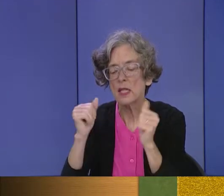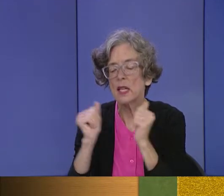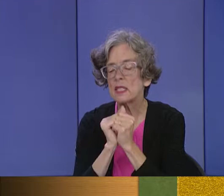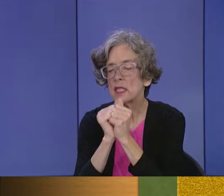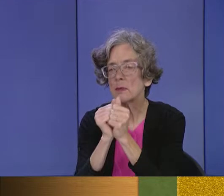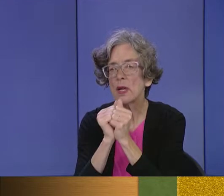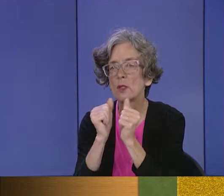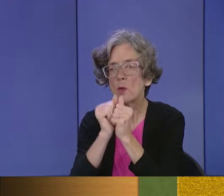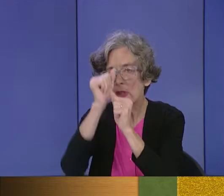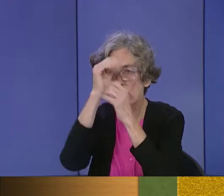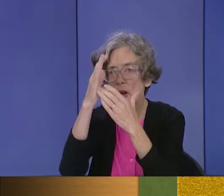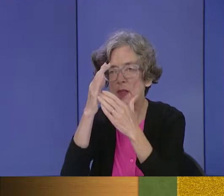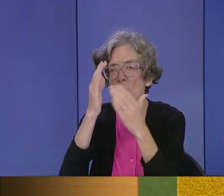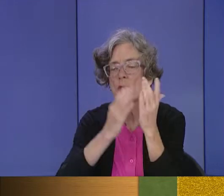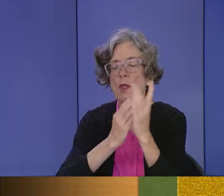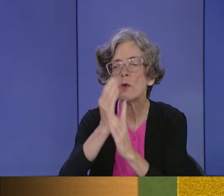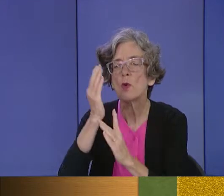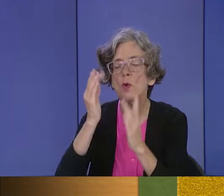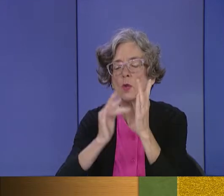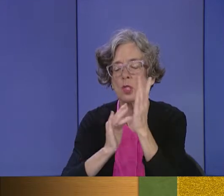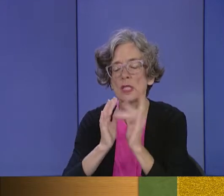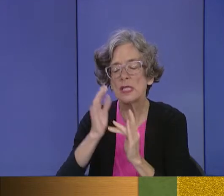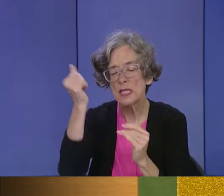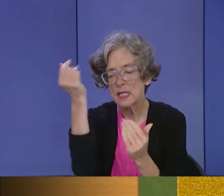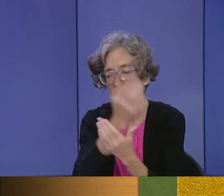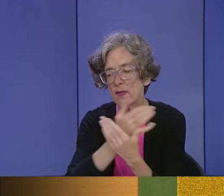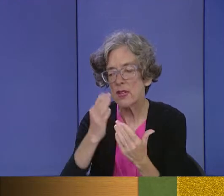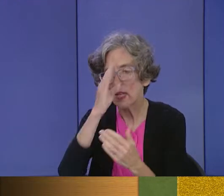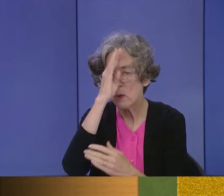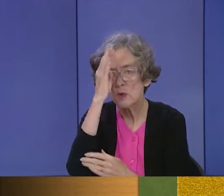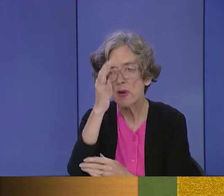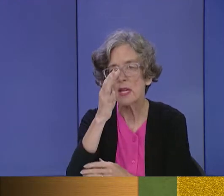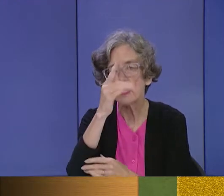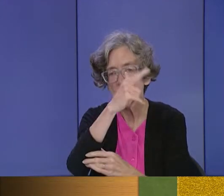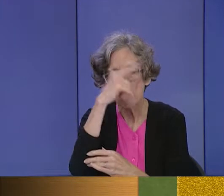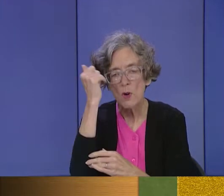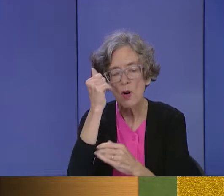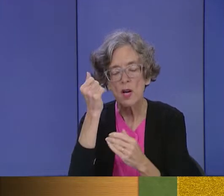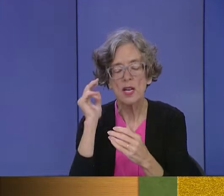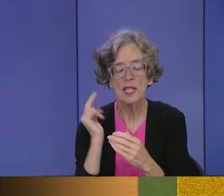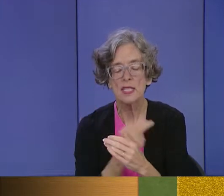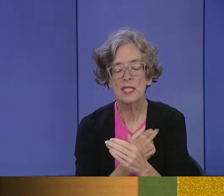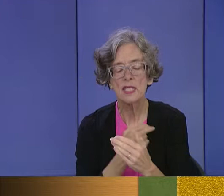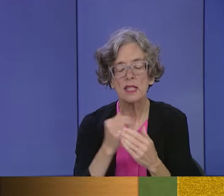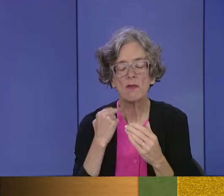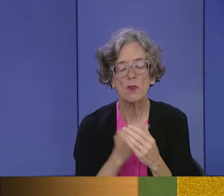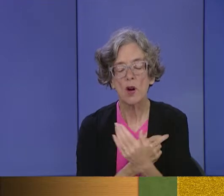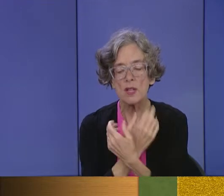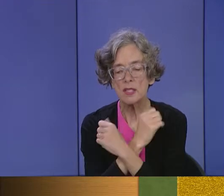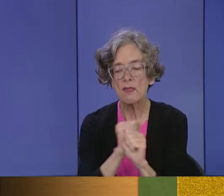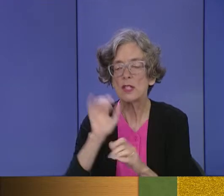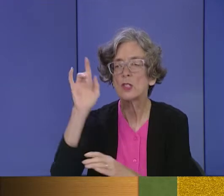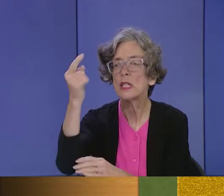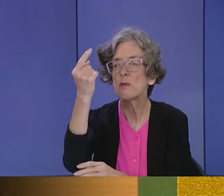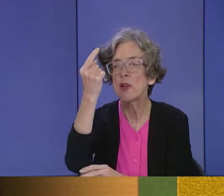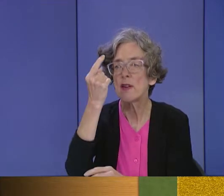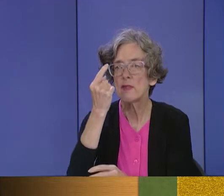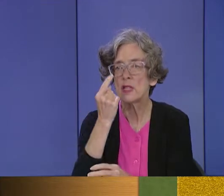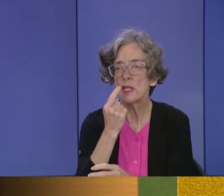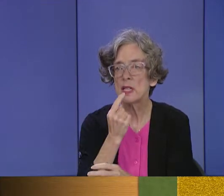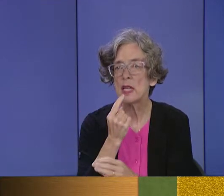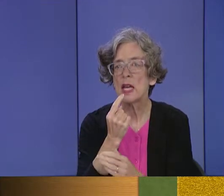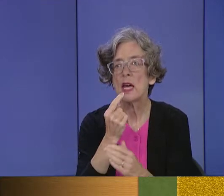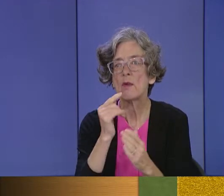consubstantial with the Father. Through him all things were made. For us men and for our salvation, he came down from